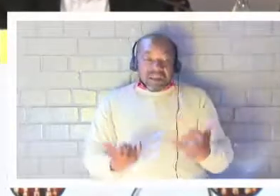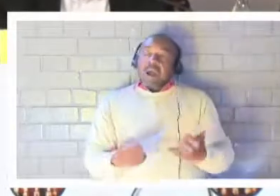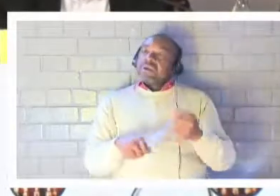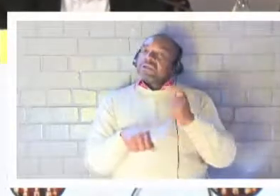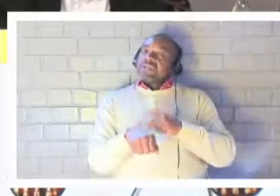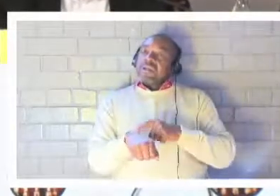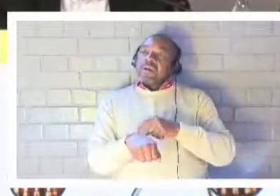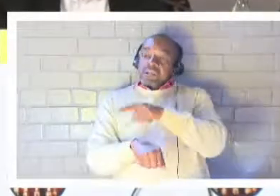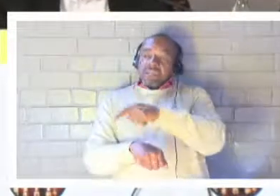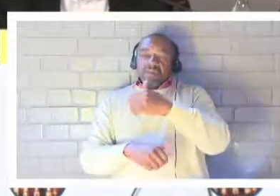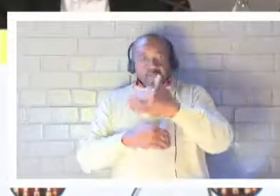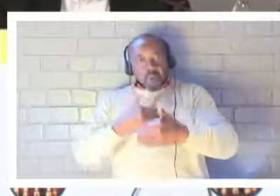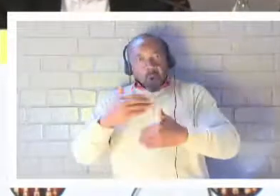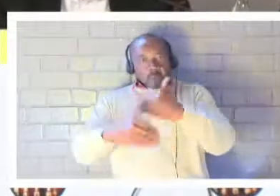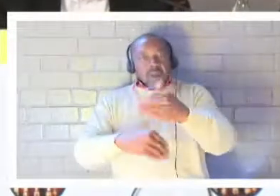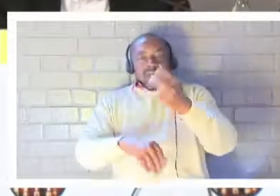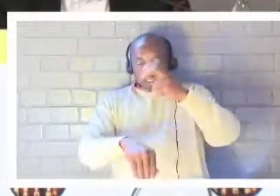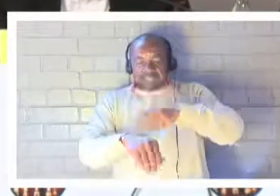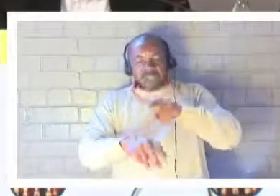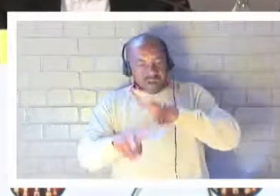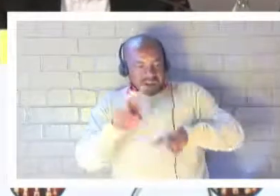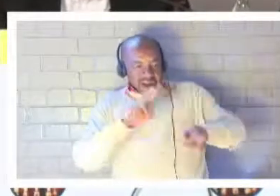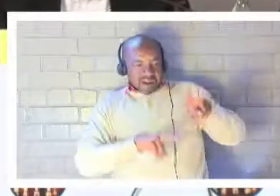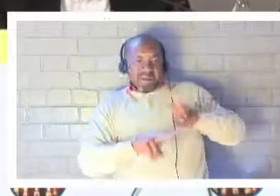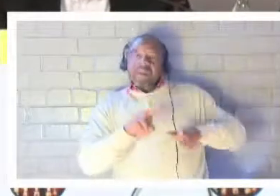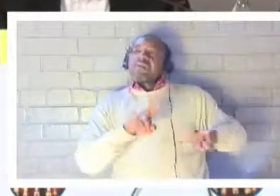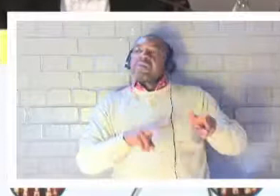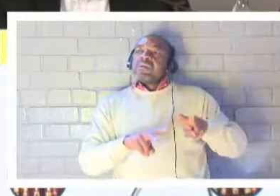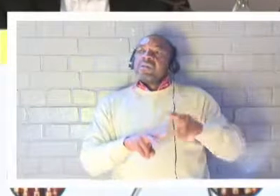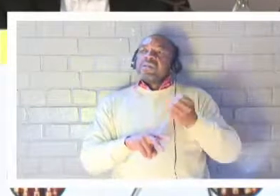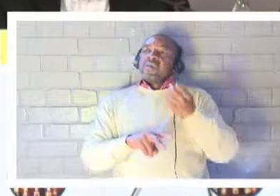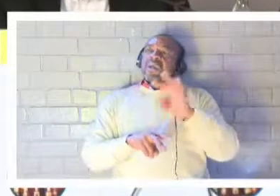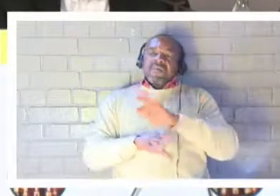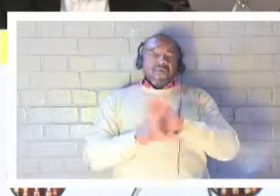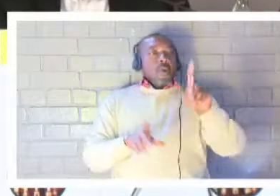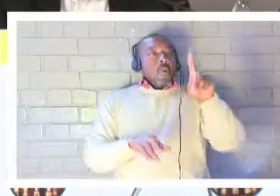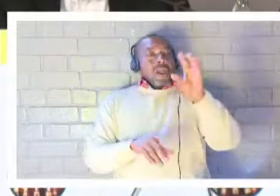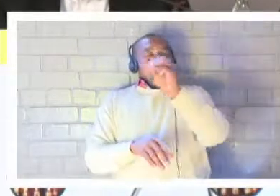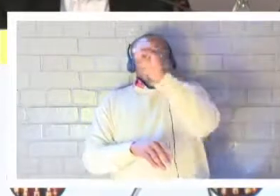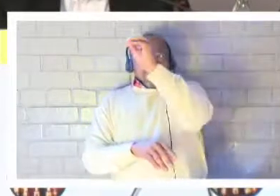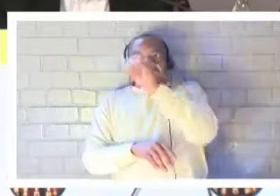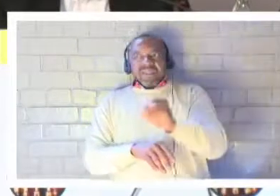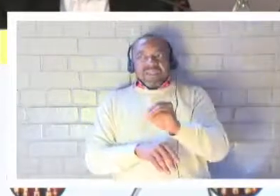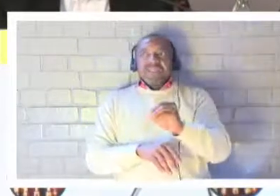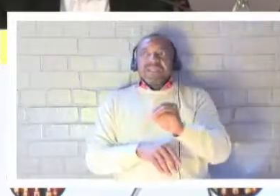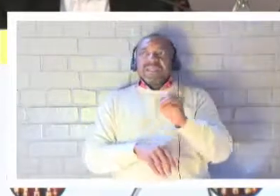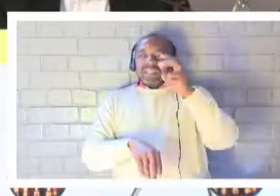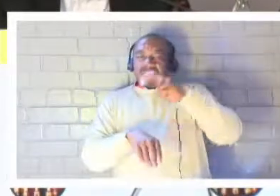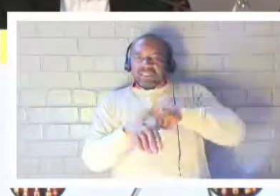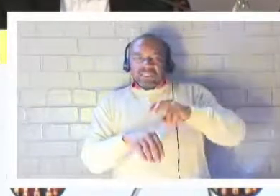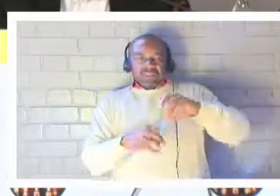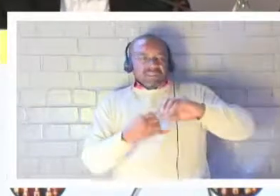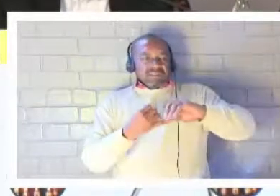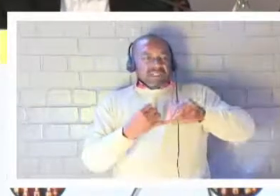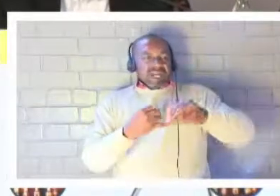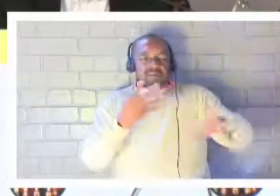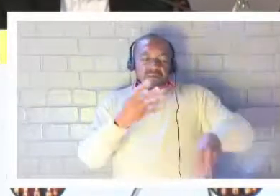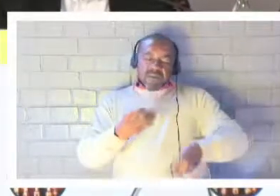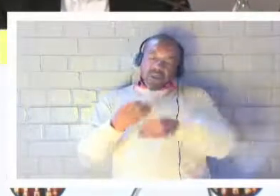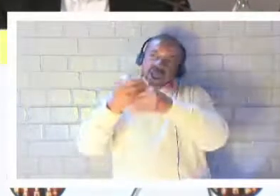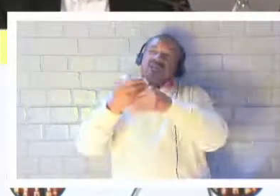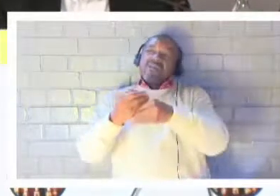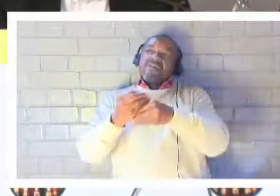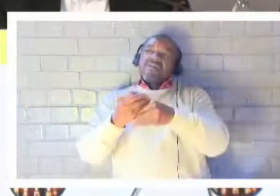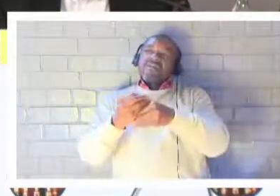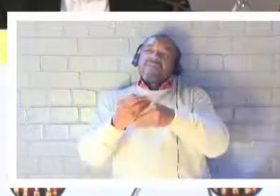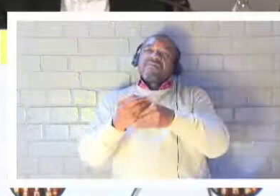time this process relooked. If not 100%, you need to consider increasing the allocation for